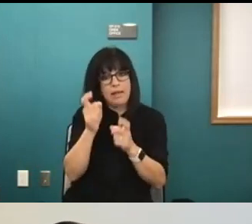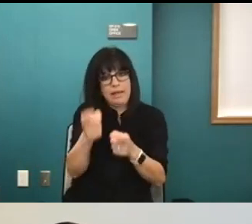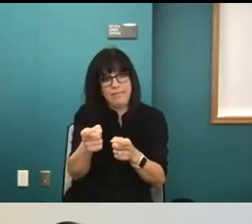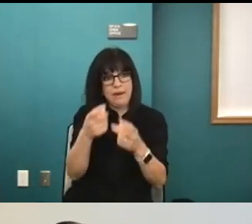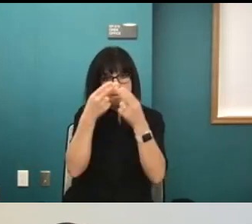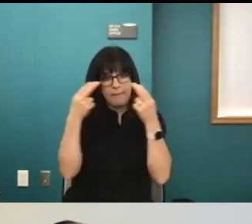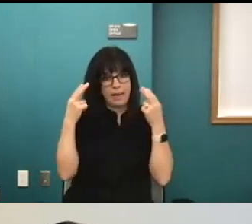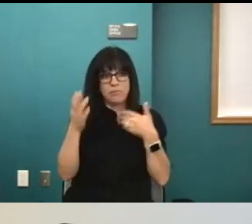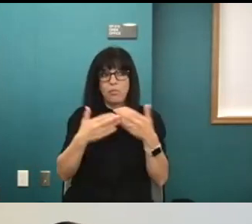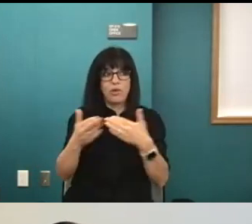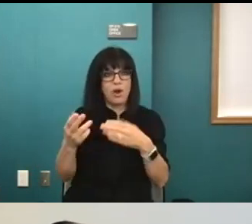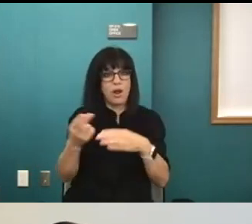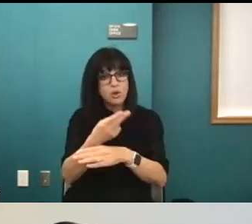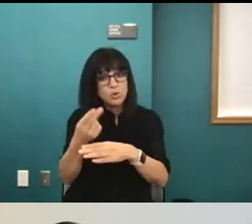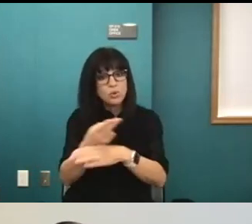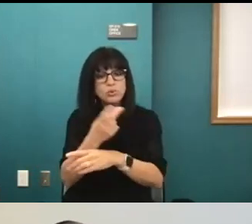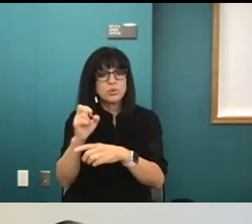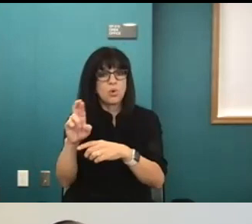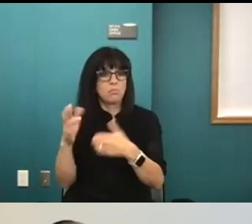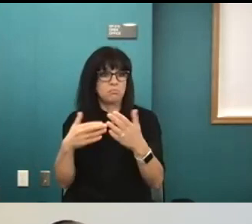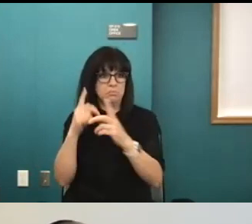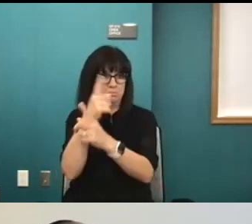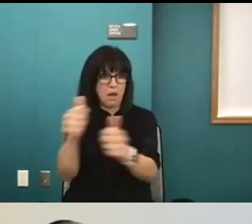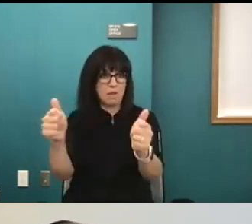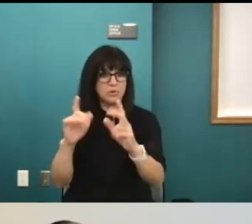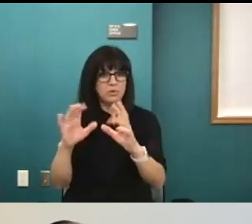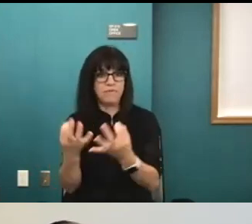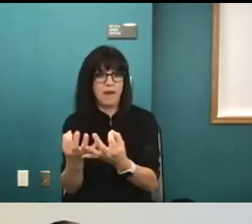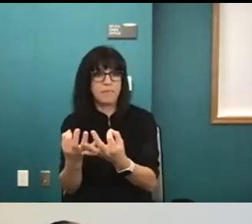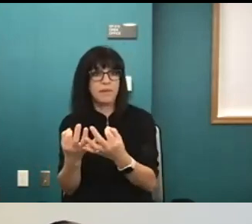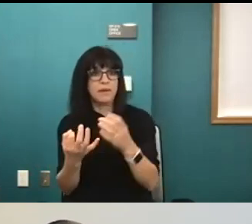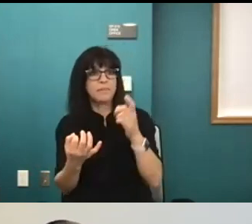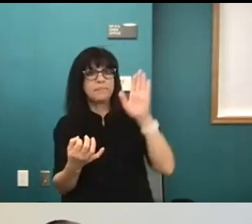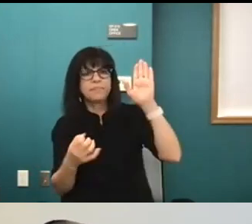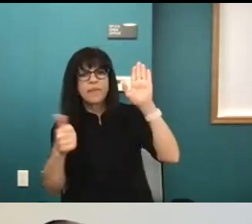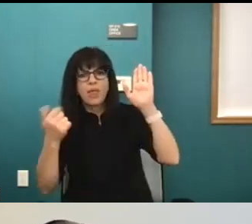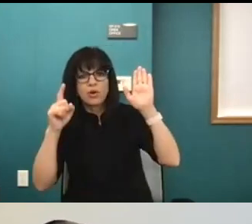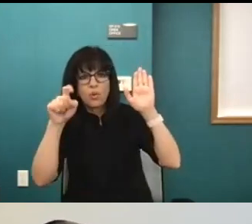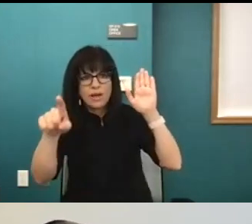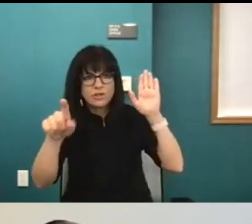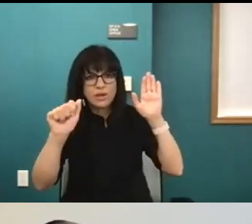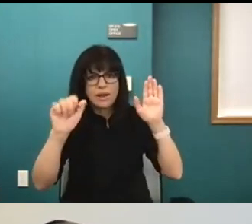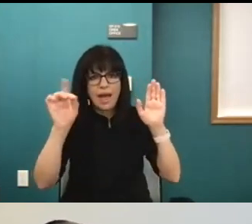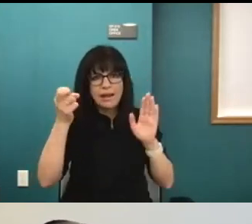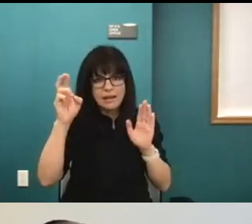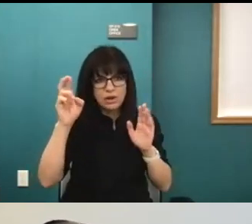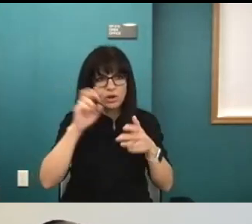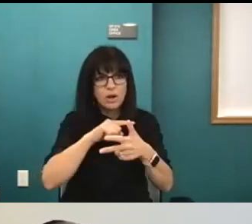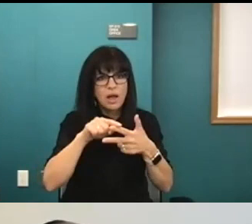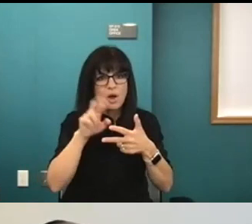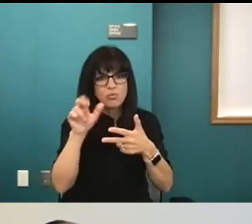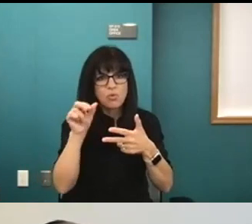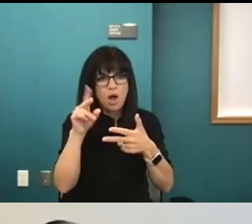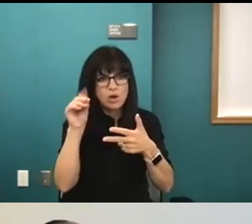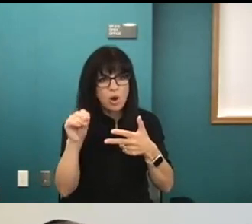use it is totally up to the family. I do see. One question. I'm so sorry. With the Adhere and the Rondo, how are you